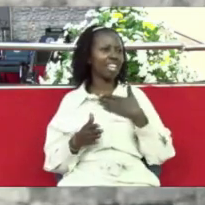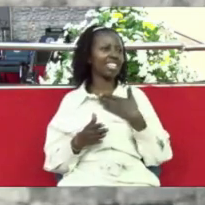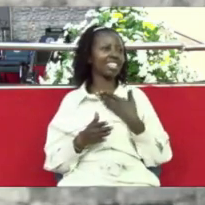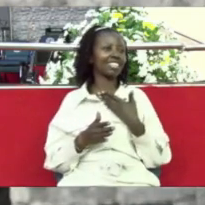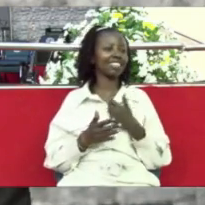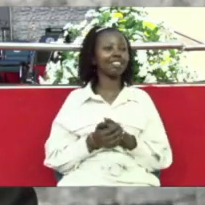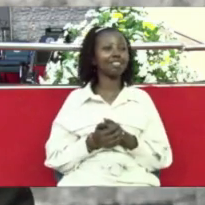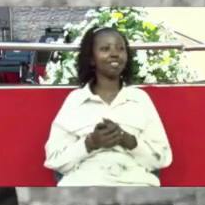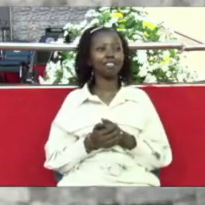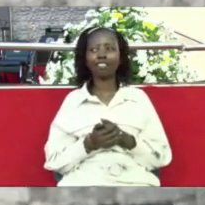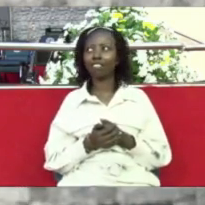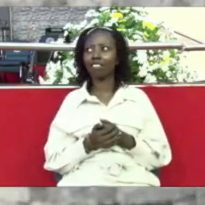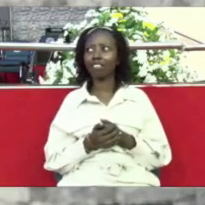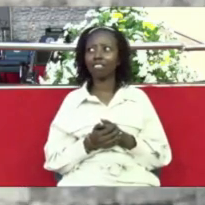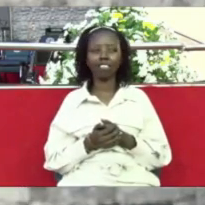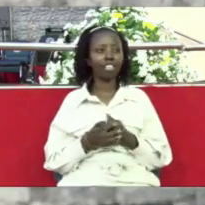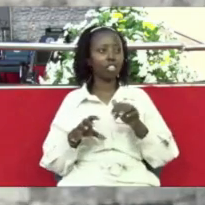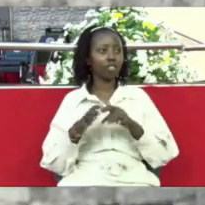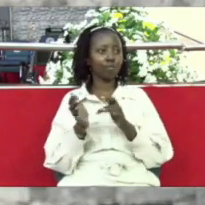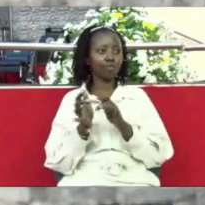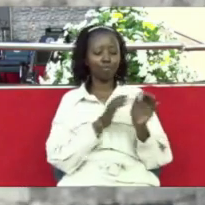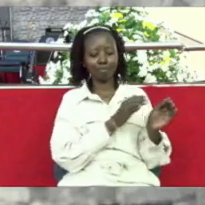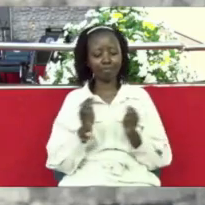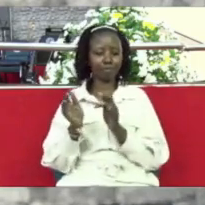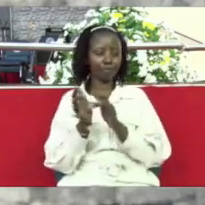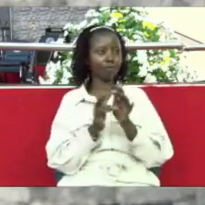Turn, if you would, in your Bible to Mark chapter